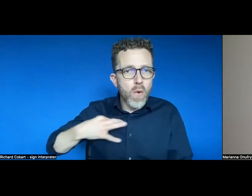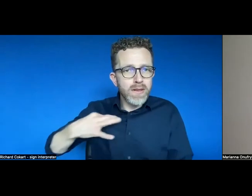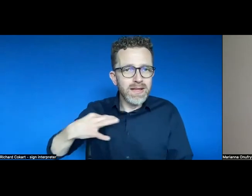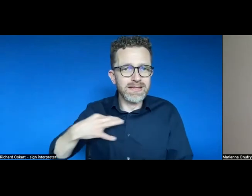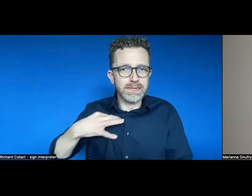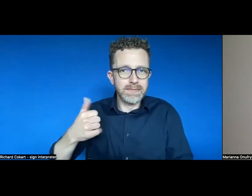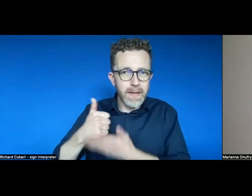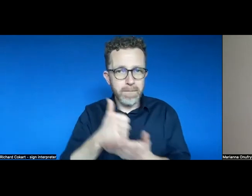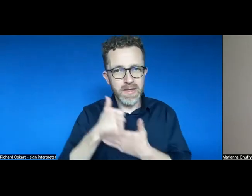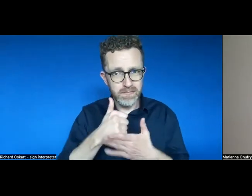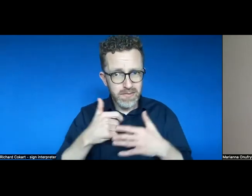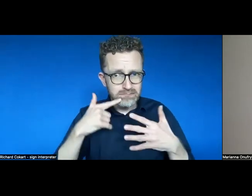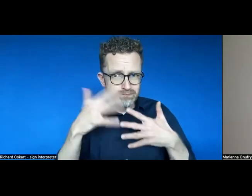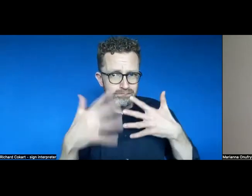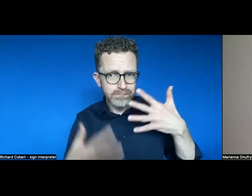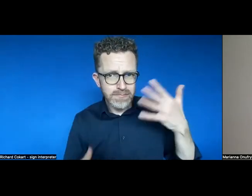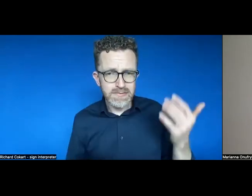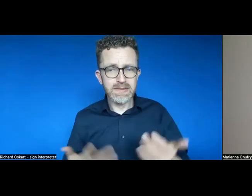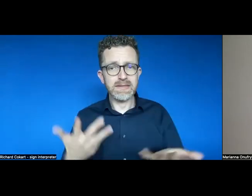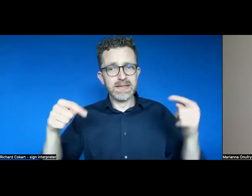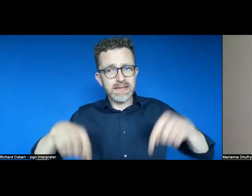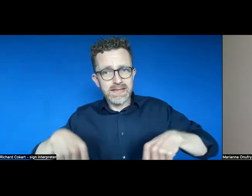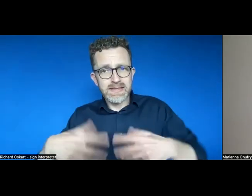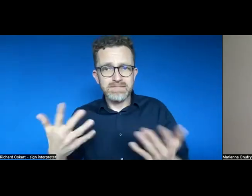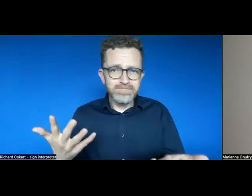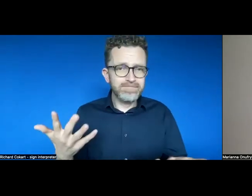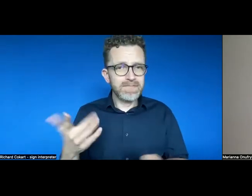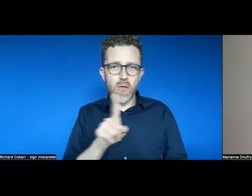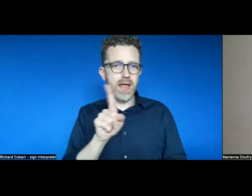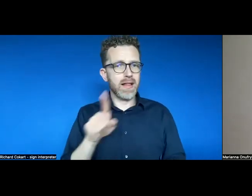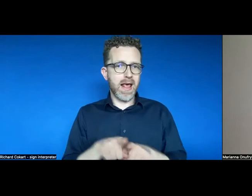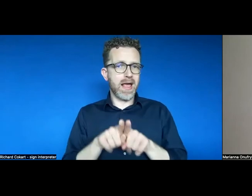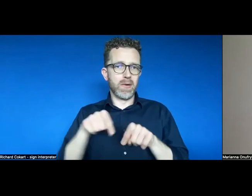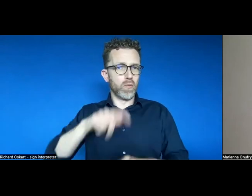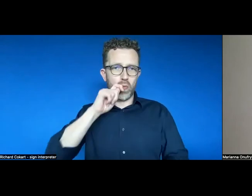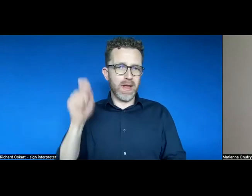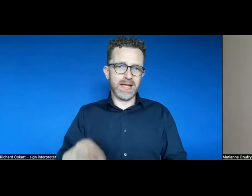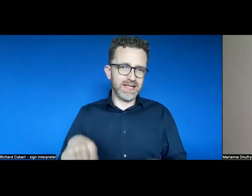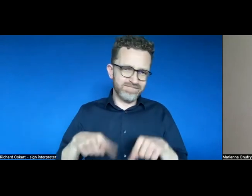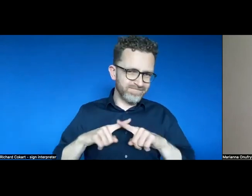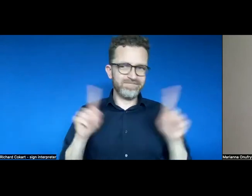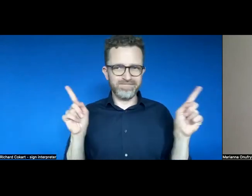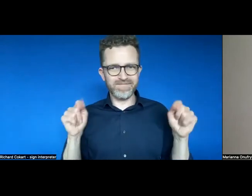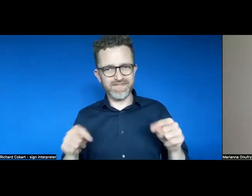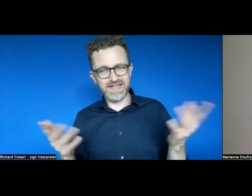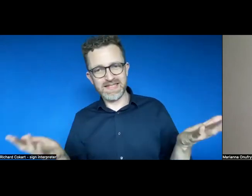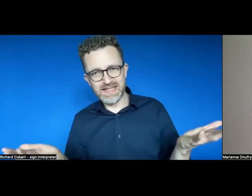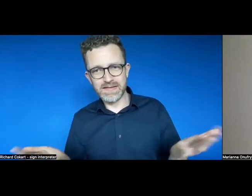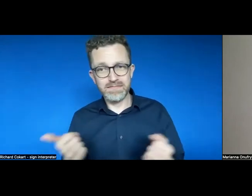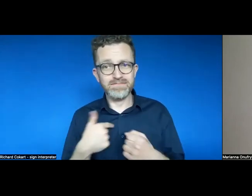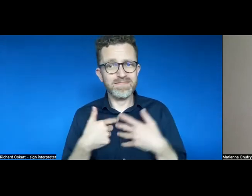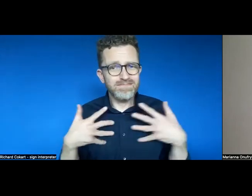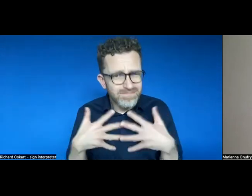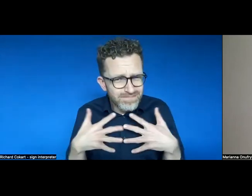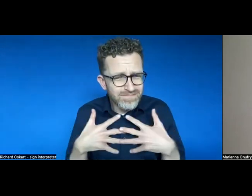I'm afraid that after the war, our families, our children, that are